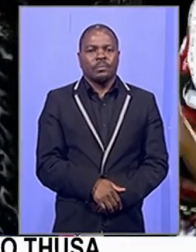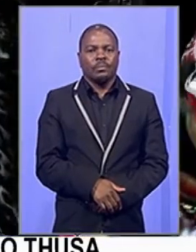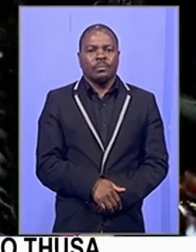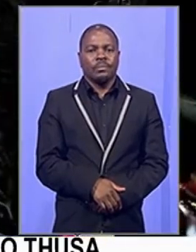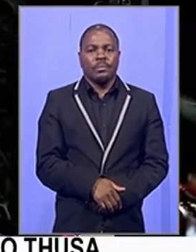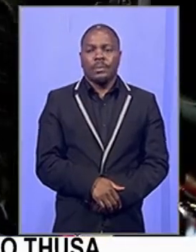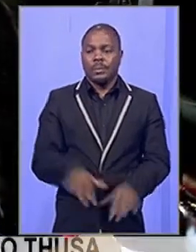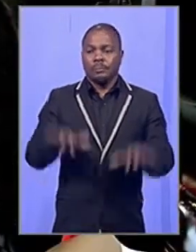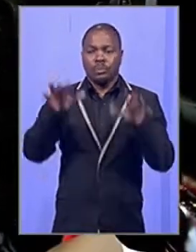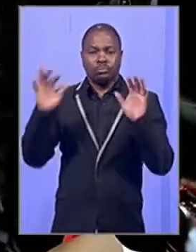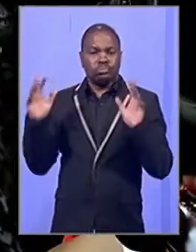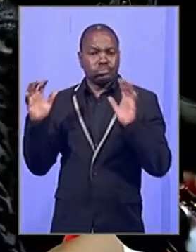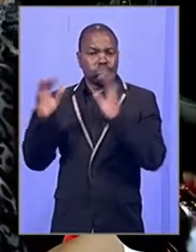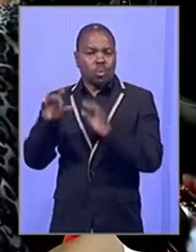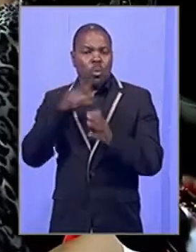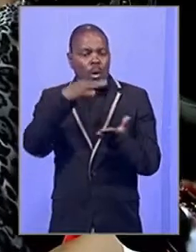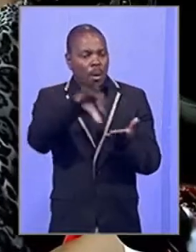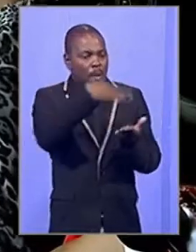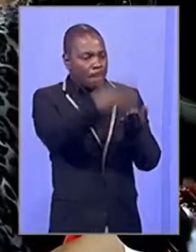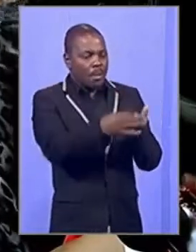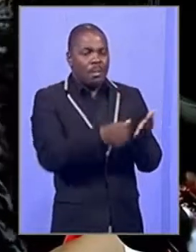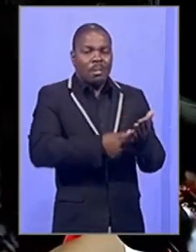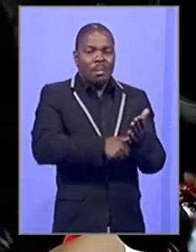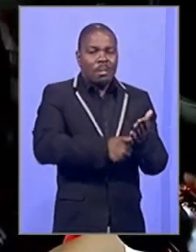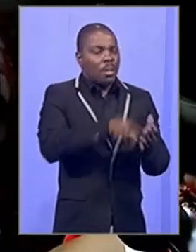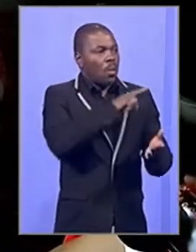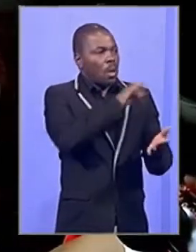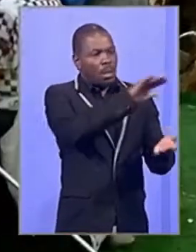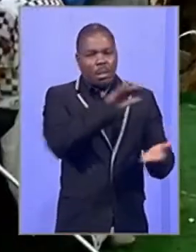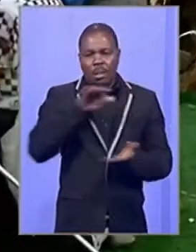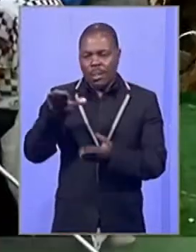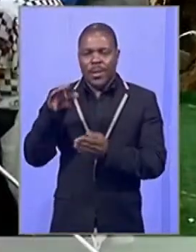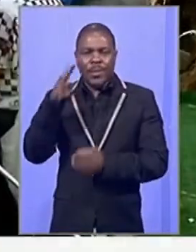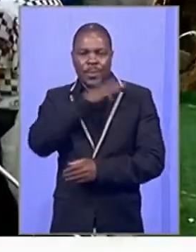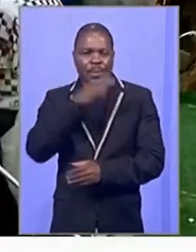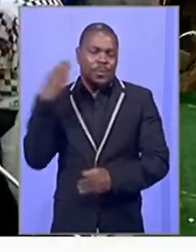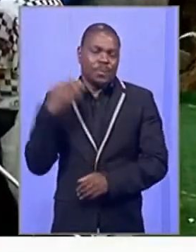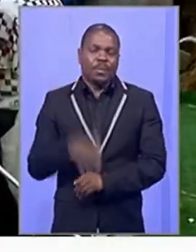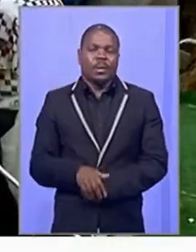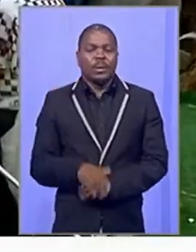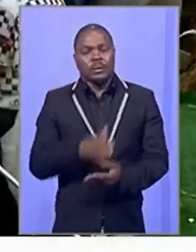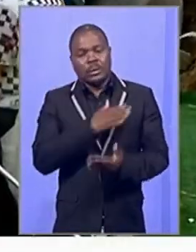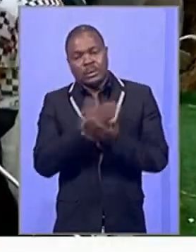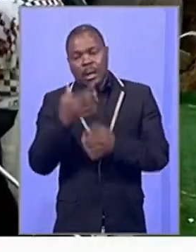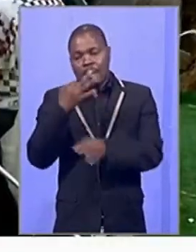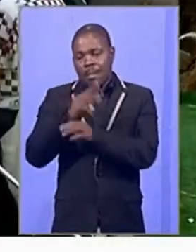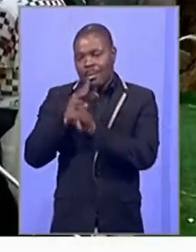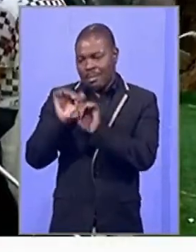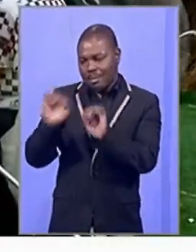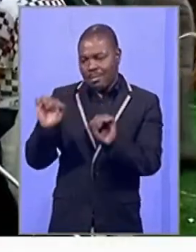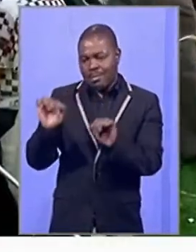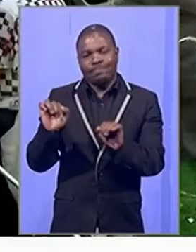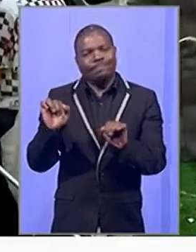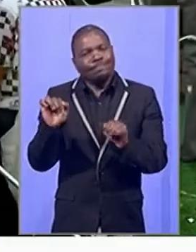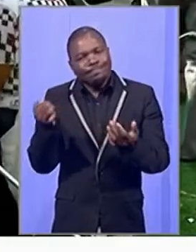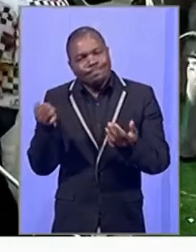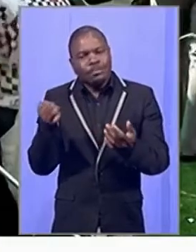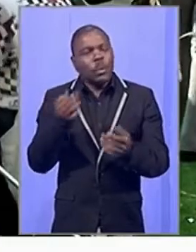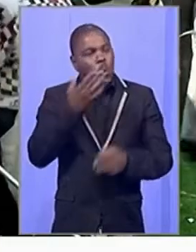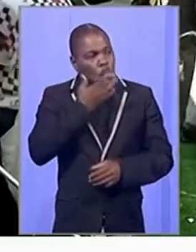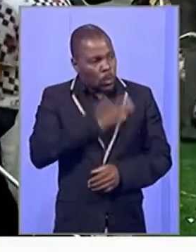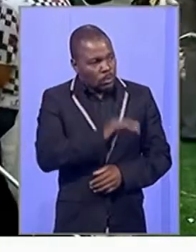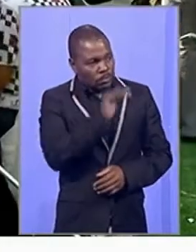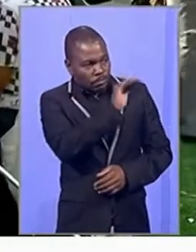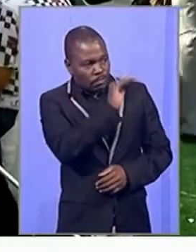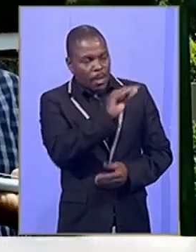Ba kokwane fano go dira dikopo tsa dituelo tsa dipenšene tse di iseng dituelwe. Bangwe ba batla dipenšene tsa batsadi ba bona ba ba ka tswang ba tsofetse kgotsa